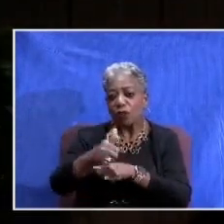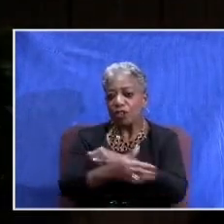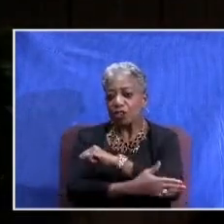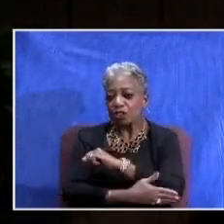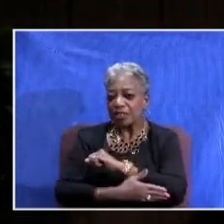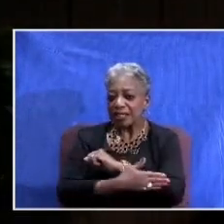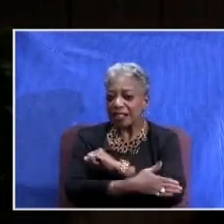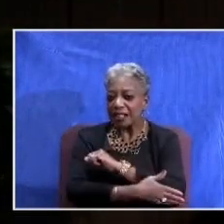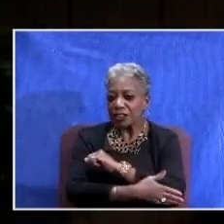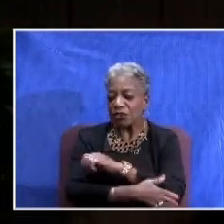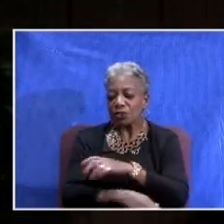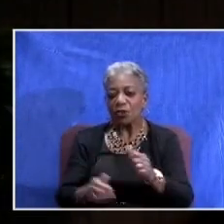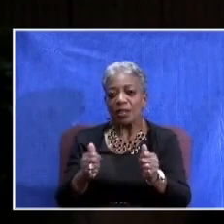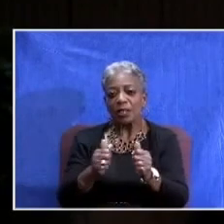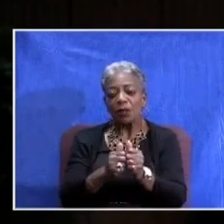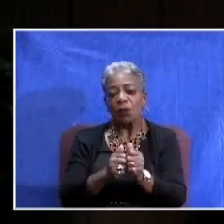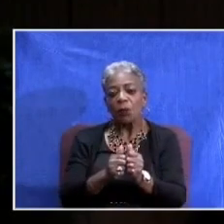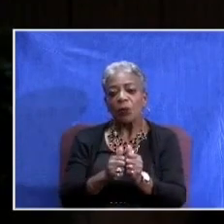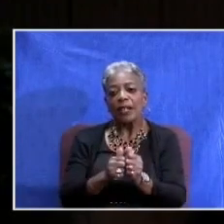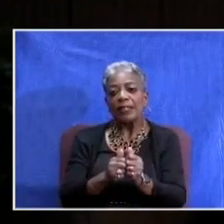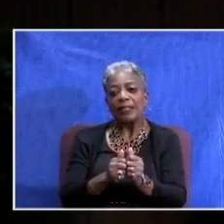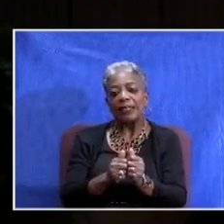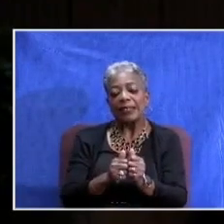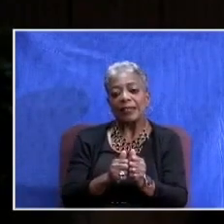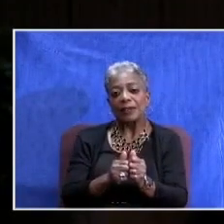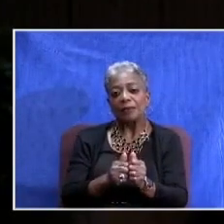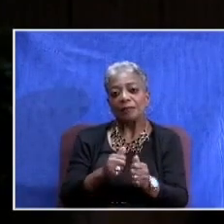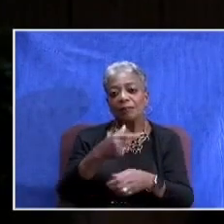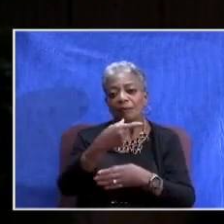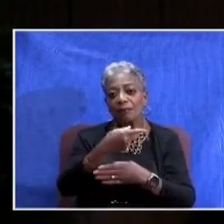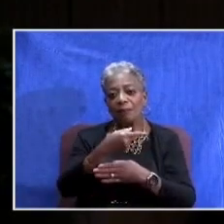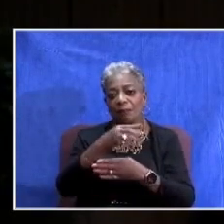We're goats. We're Davies.